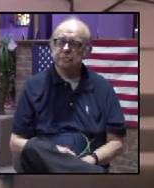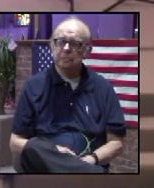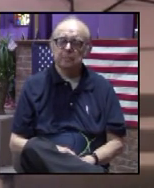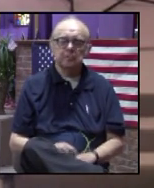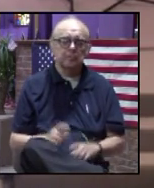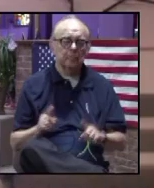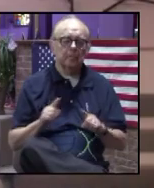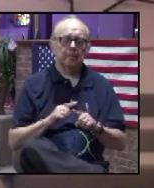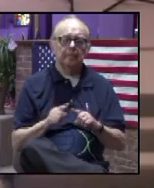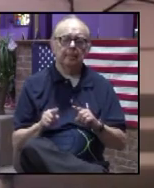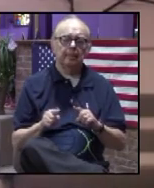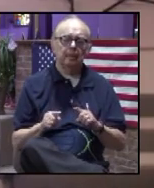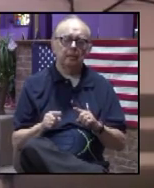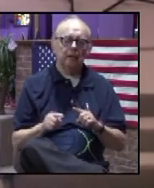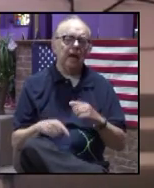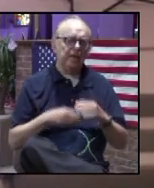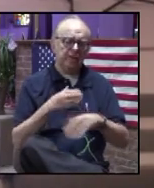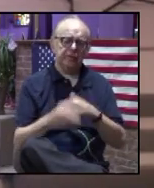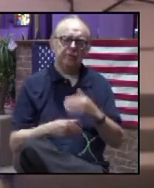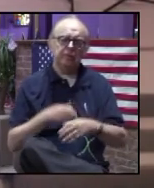But this whole series has been about,